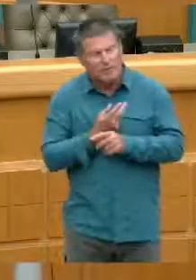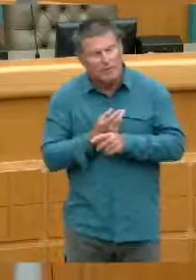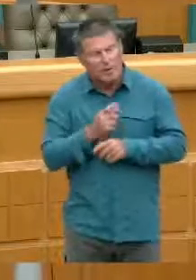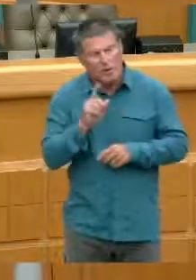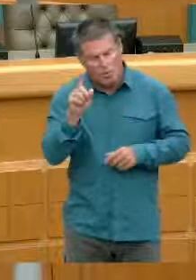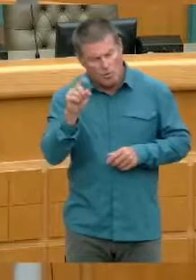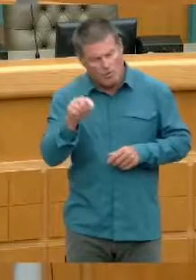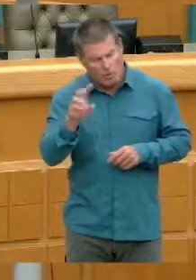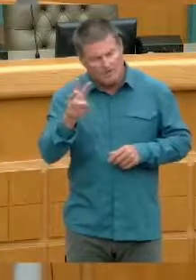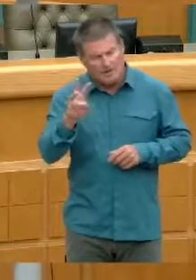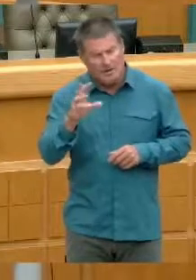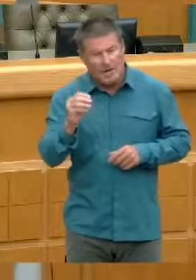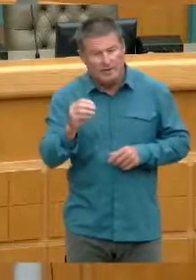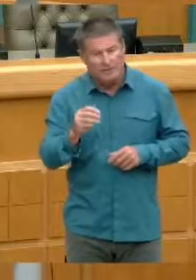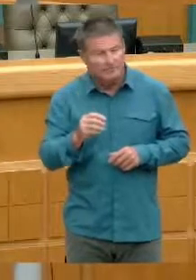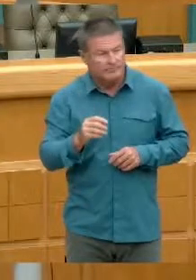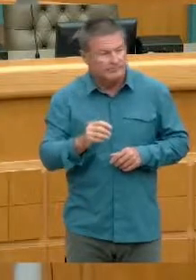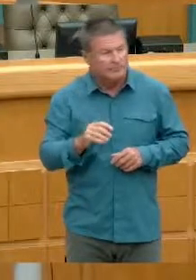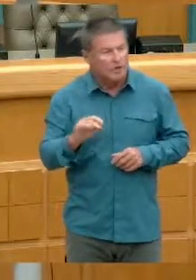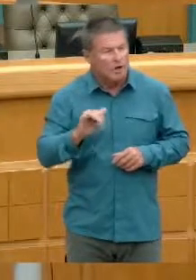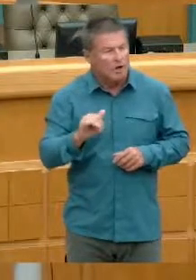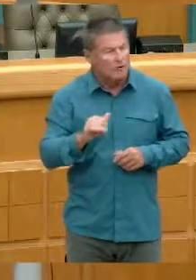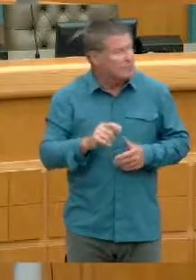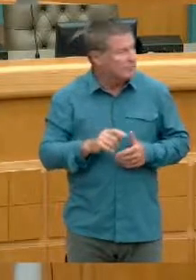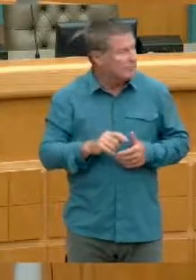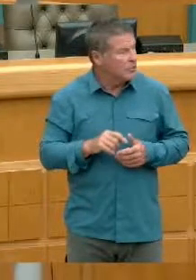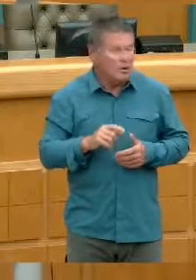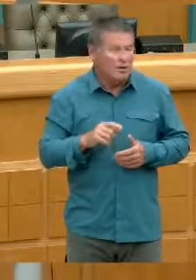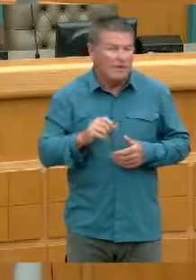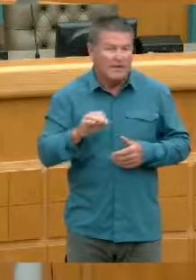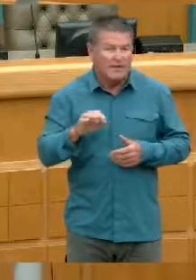and 2, it's showing what would the case data look like, the new